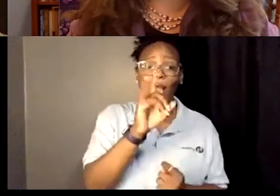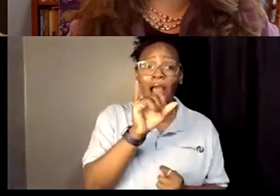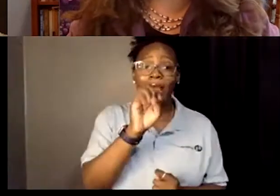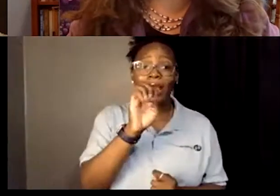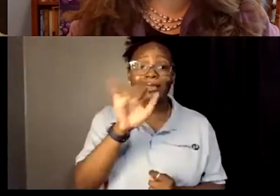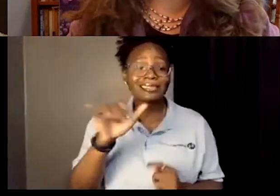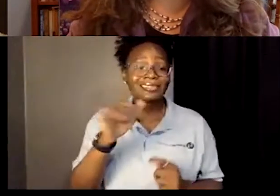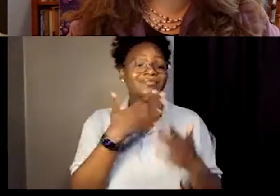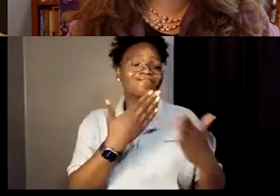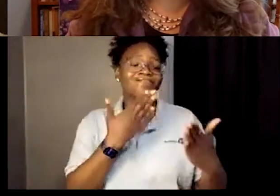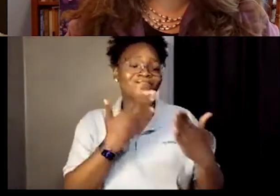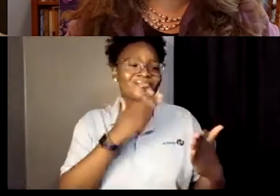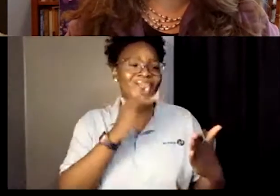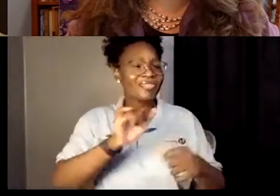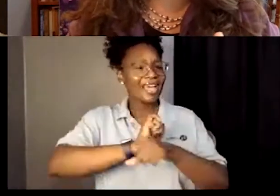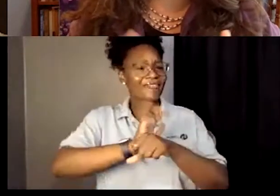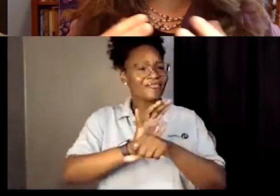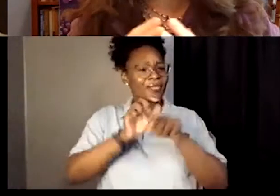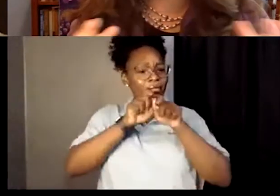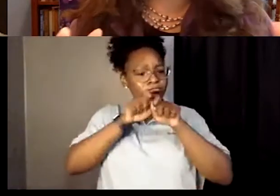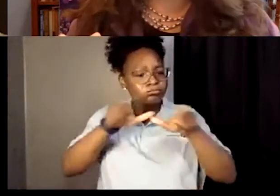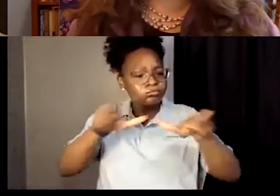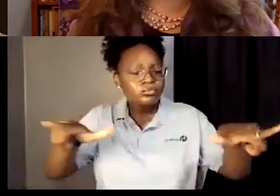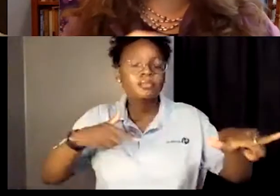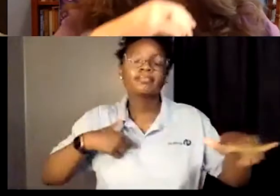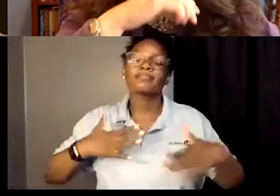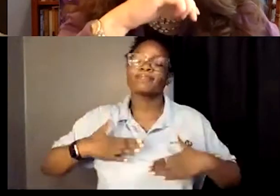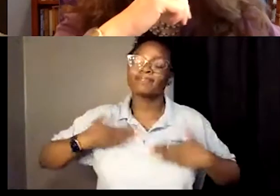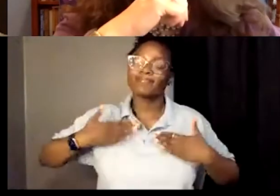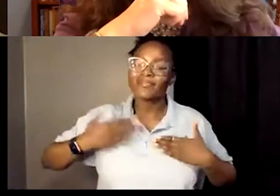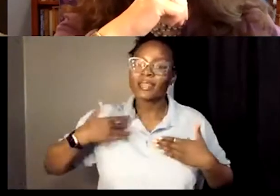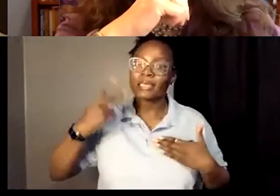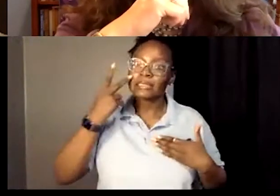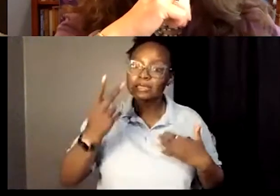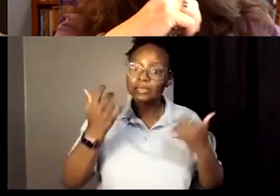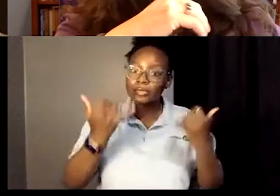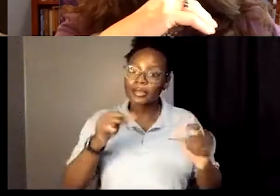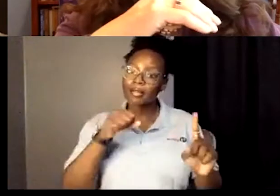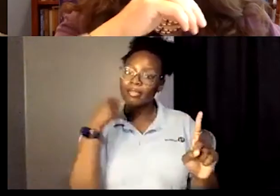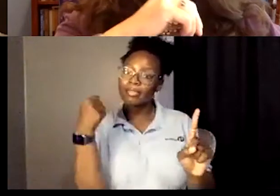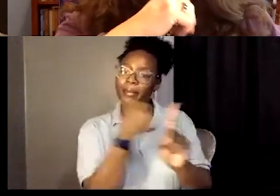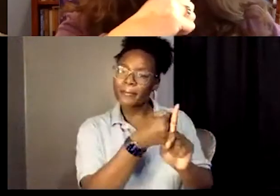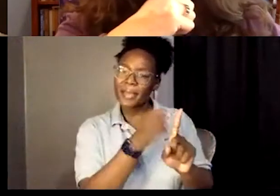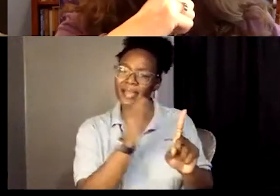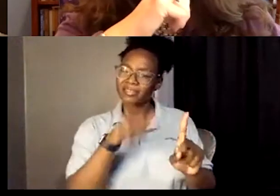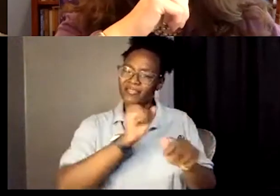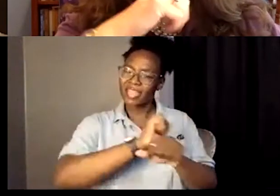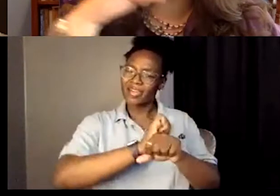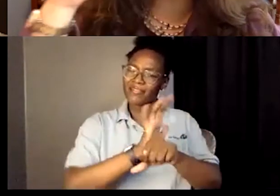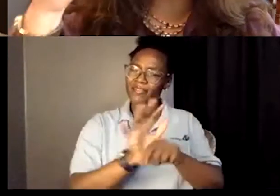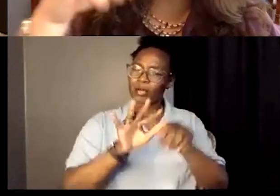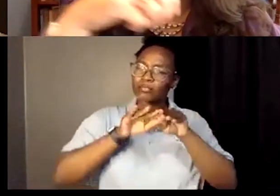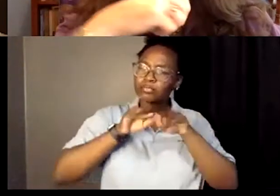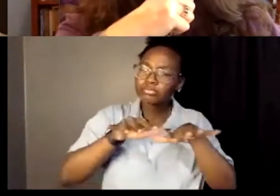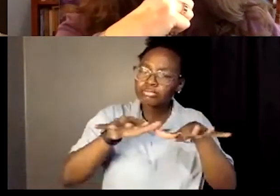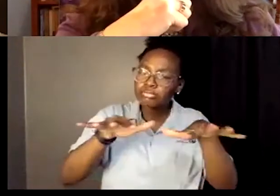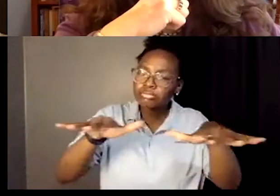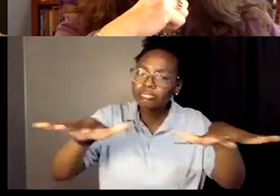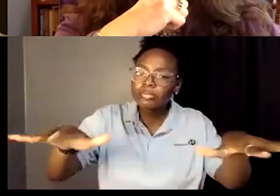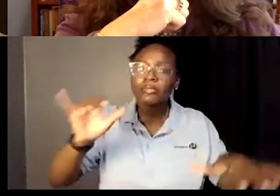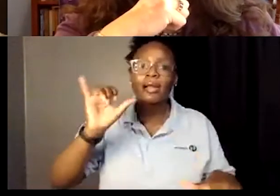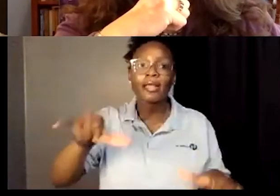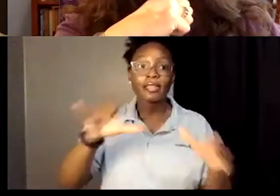getting this film out there, because I'm seeing the impact all over the place. And let's just get this